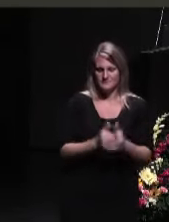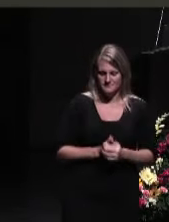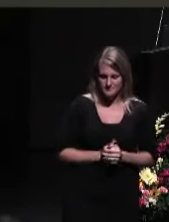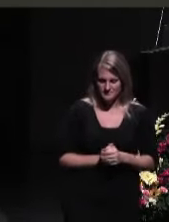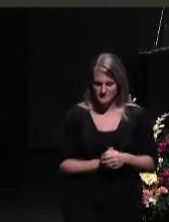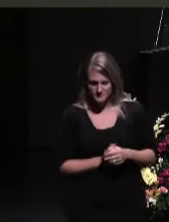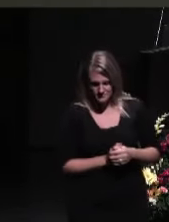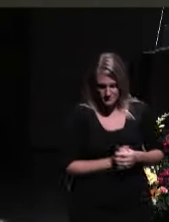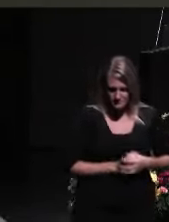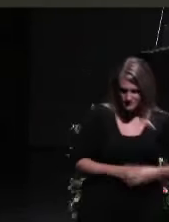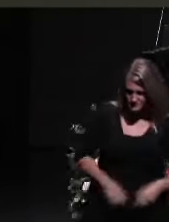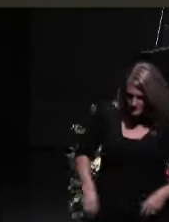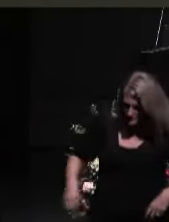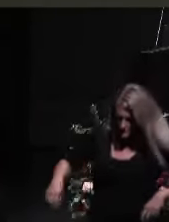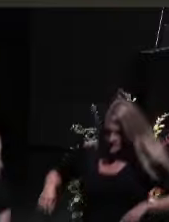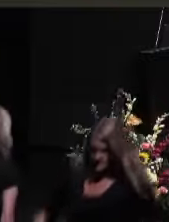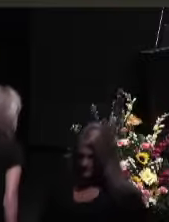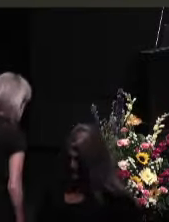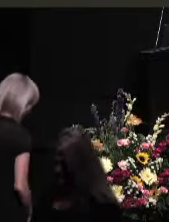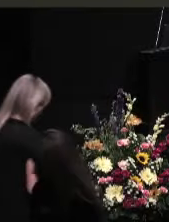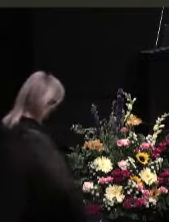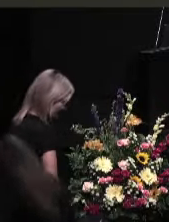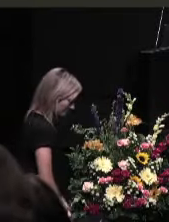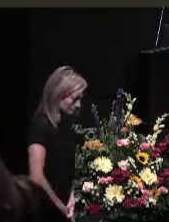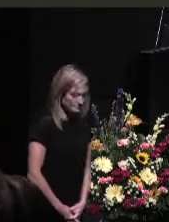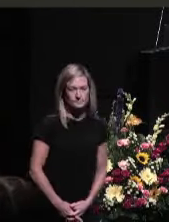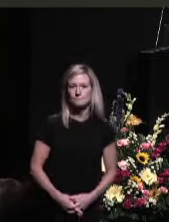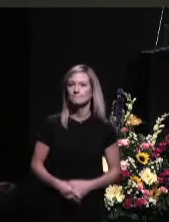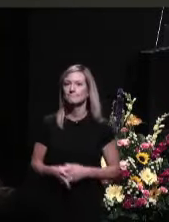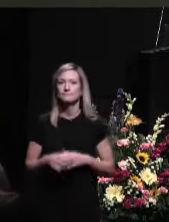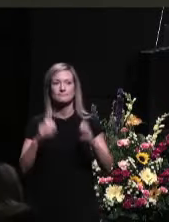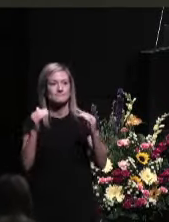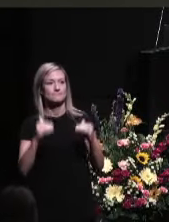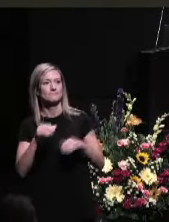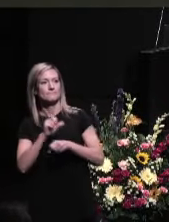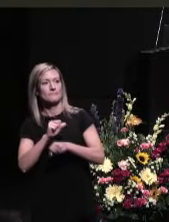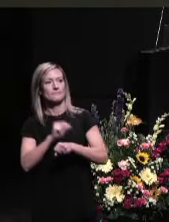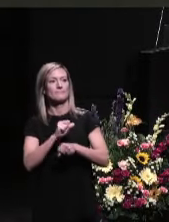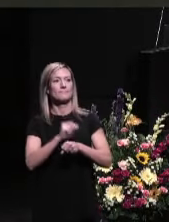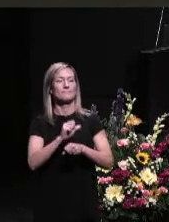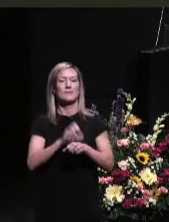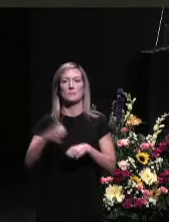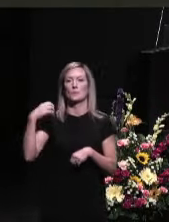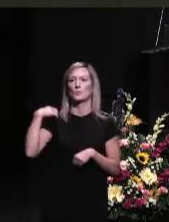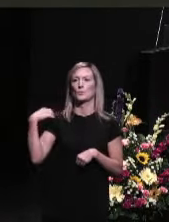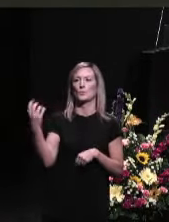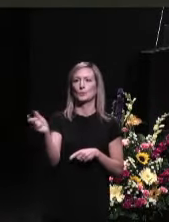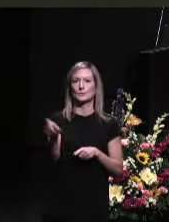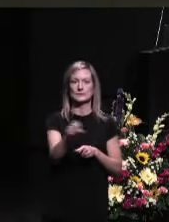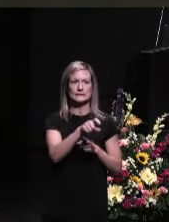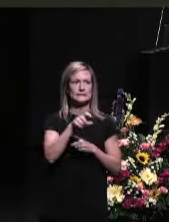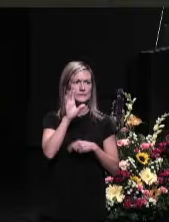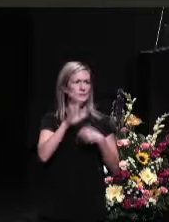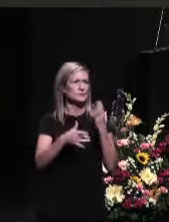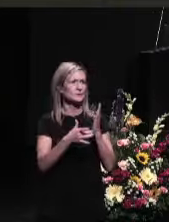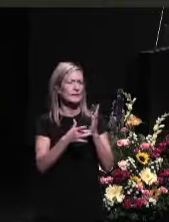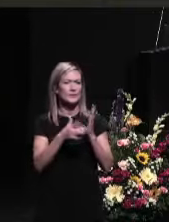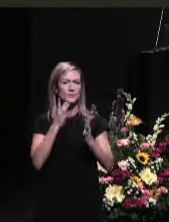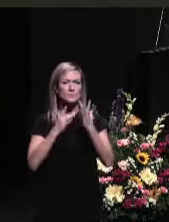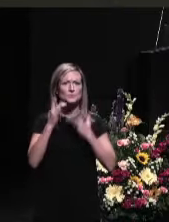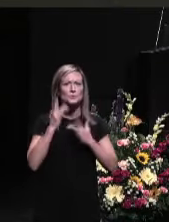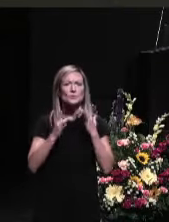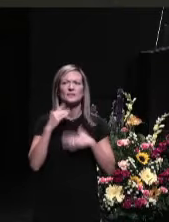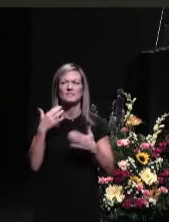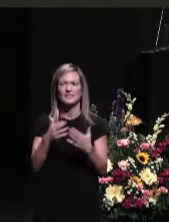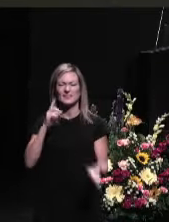demographics. Employer needs I've talked about a little bit already, but many of you are aware of the technological changes and the shortages, but also the changing